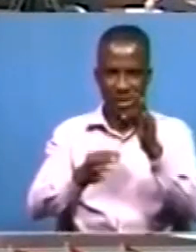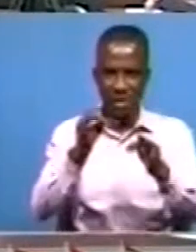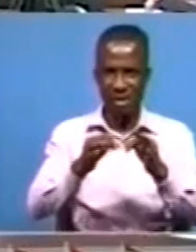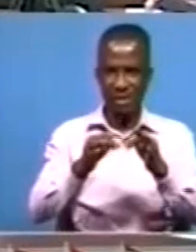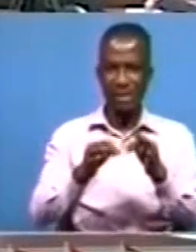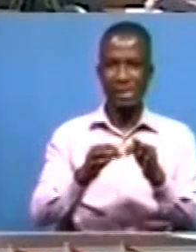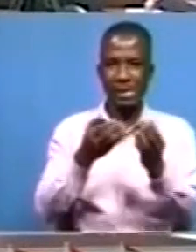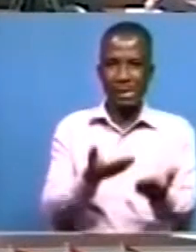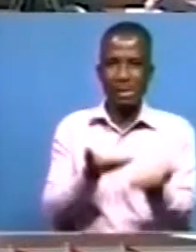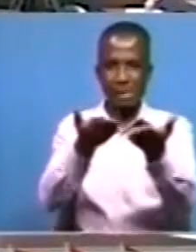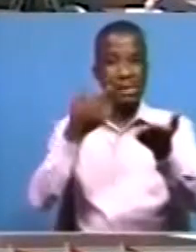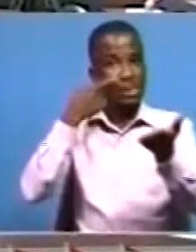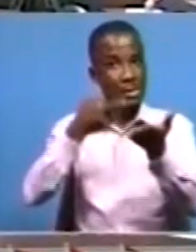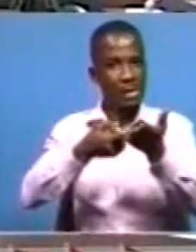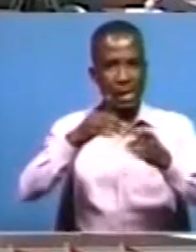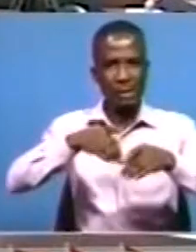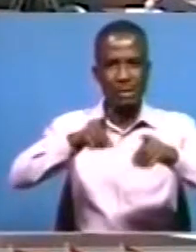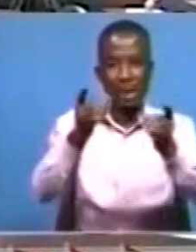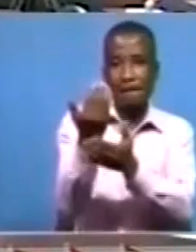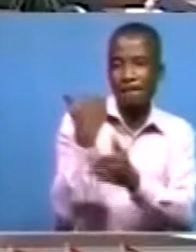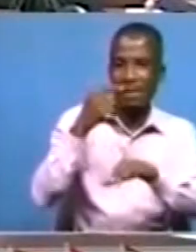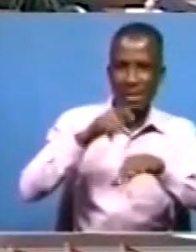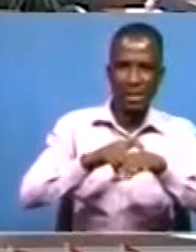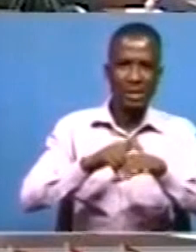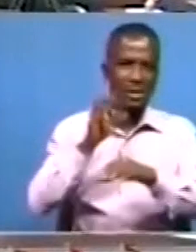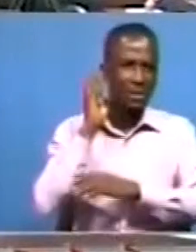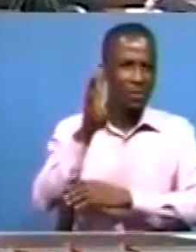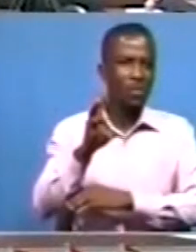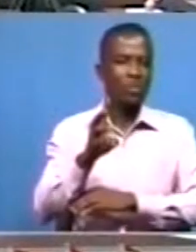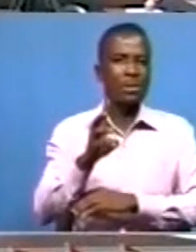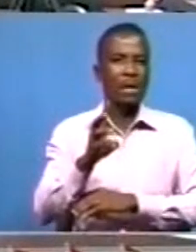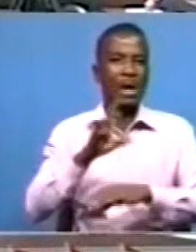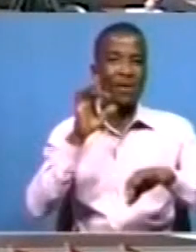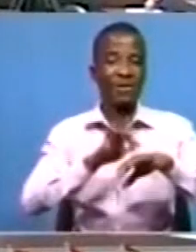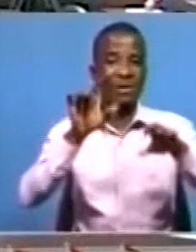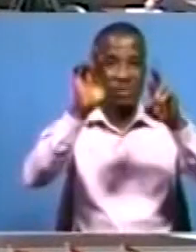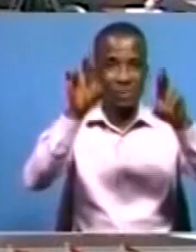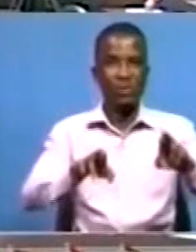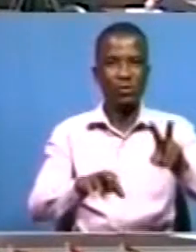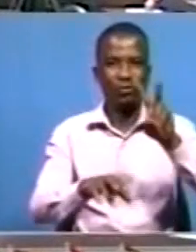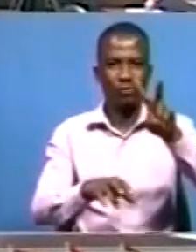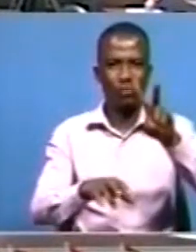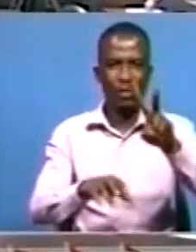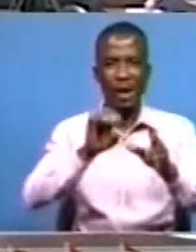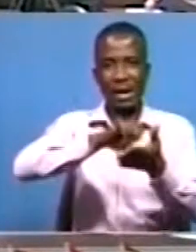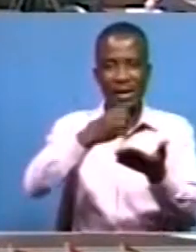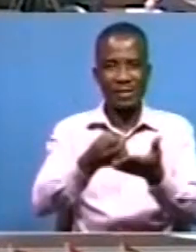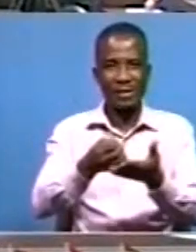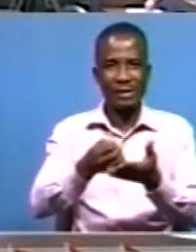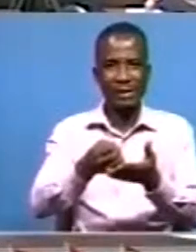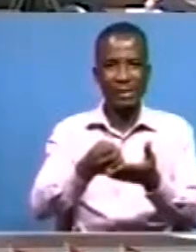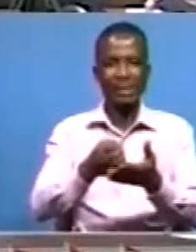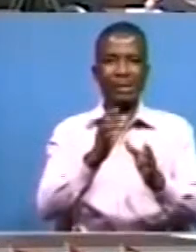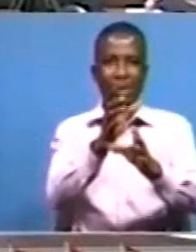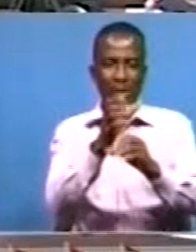had been presented during the trial, have had any influence on the result? 2, could the evidence have been